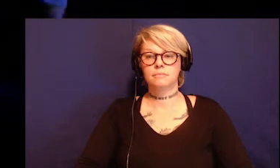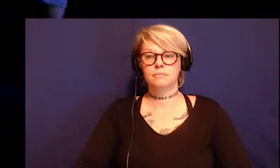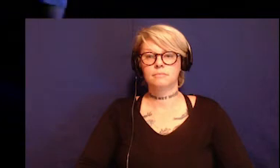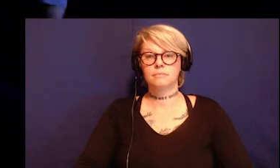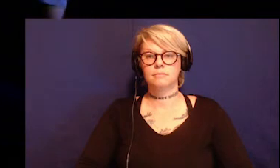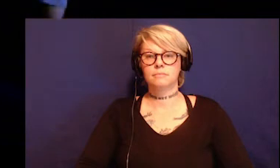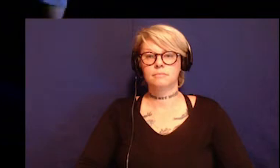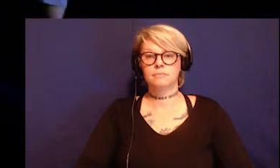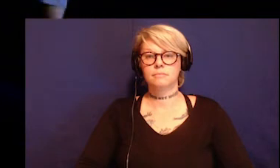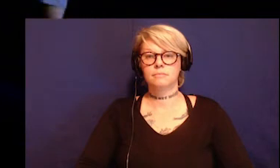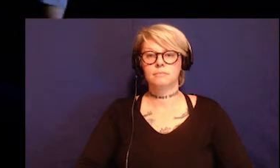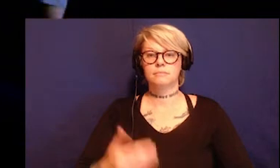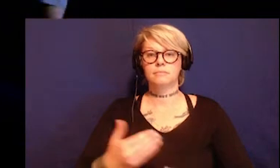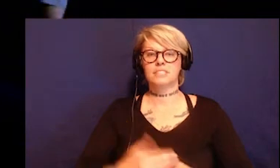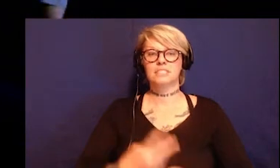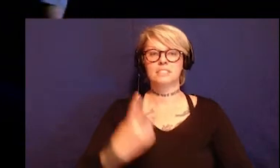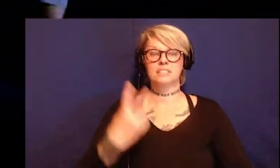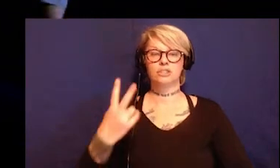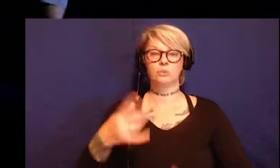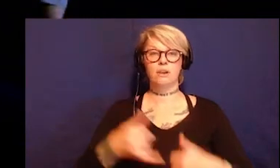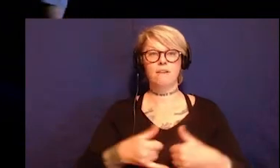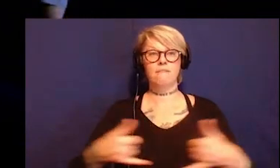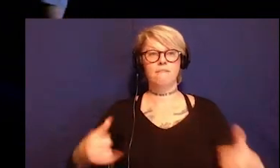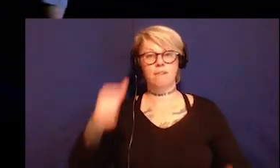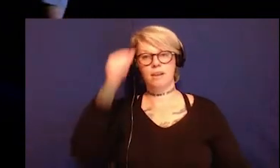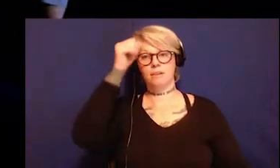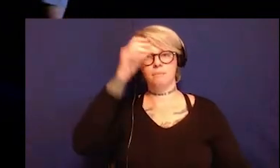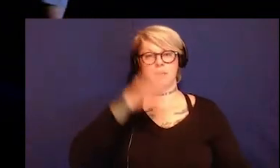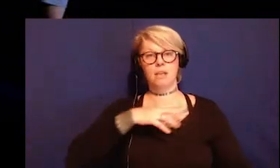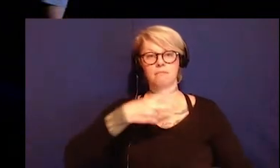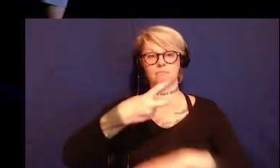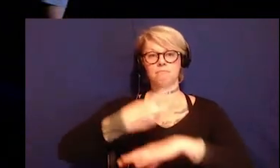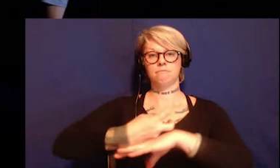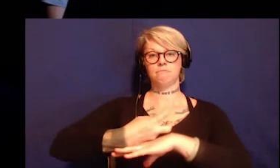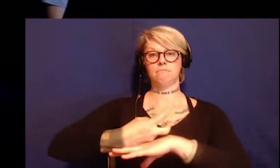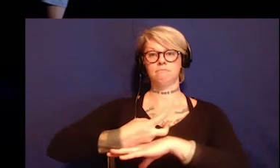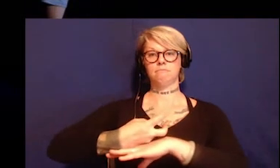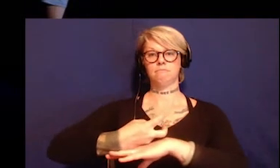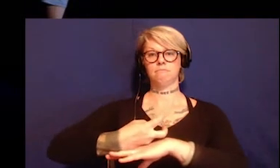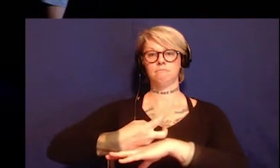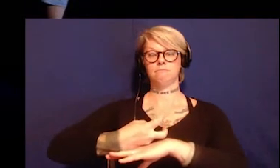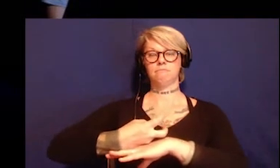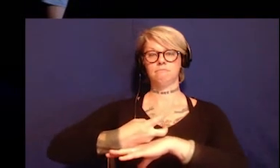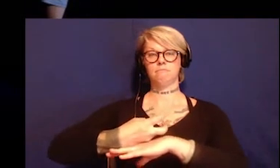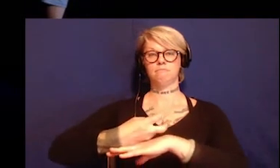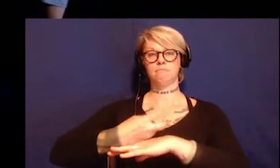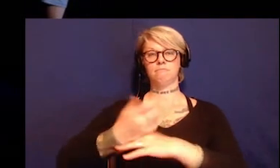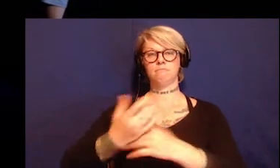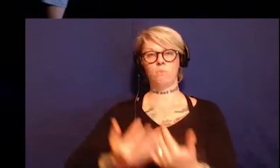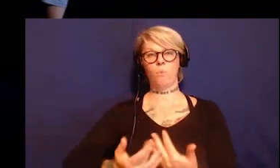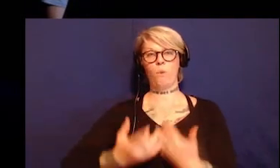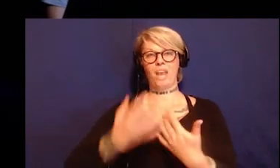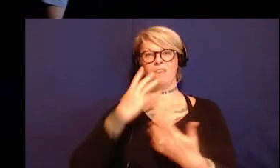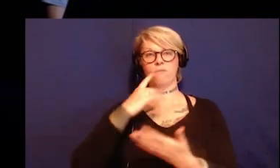Scene 2. A fat man is lying sideways in a lounge chair. He's waiting for his therapist.